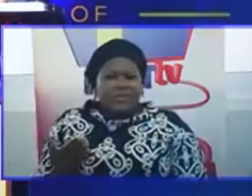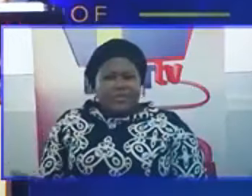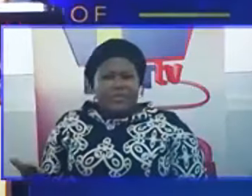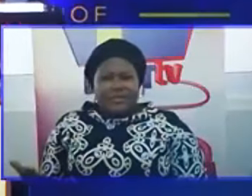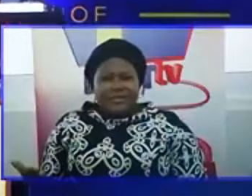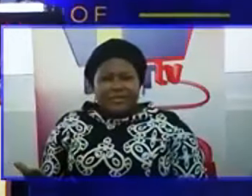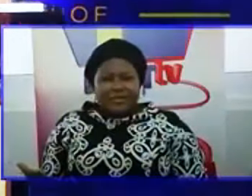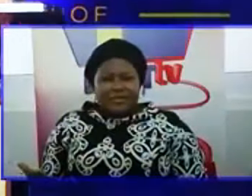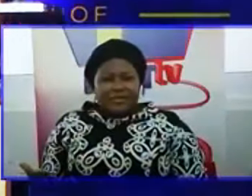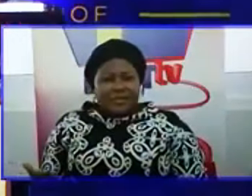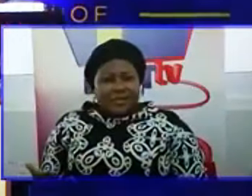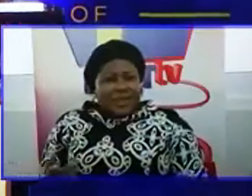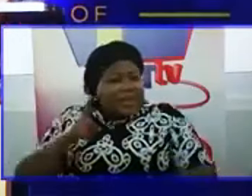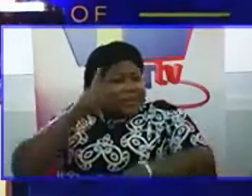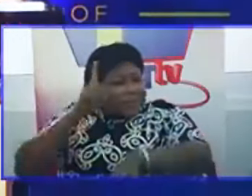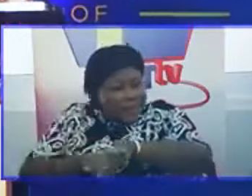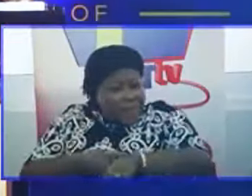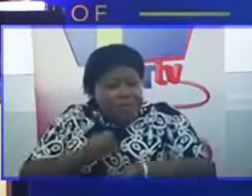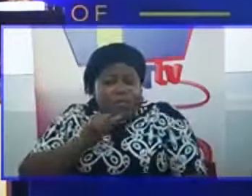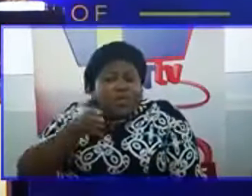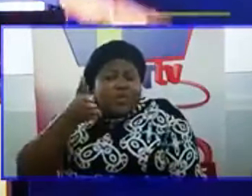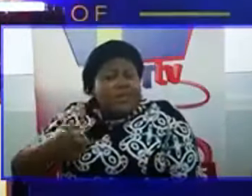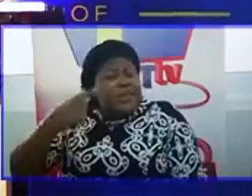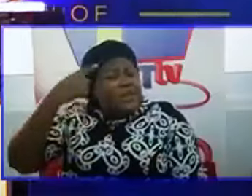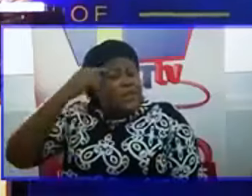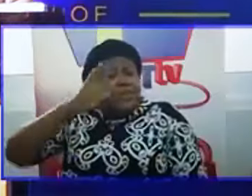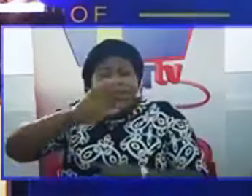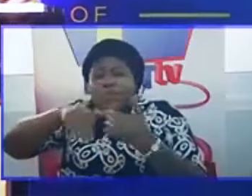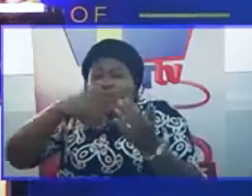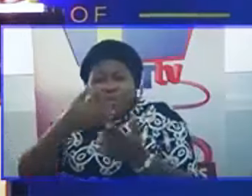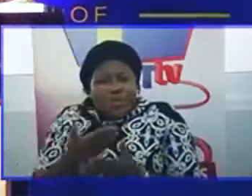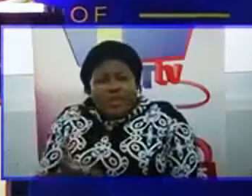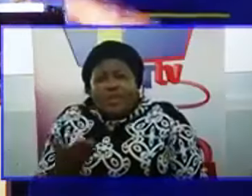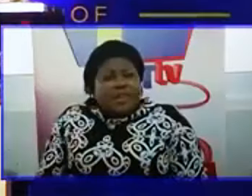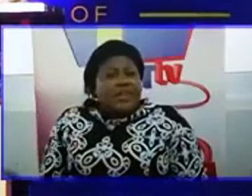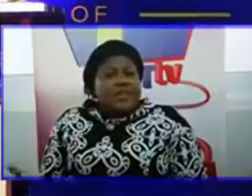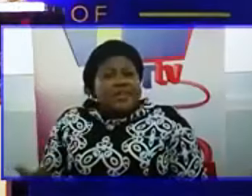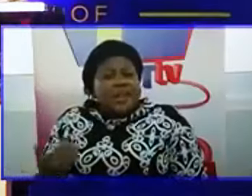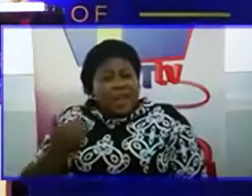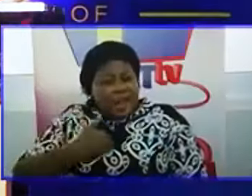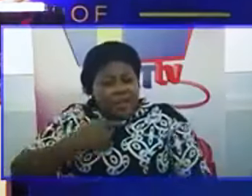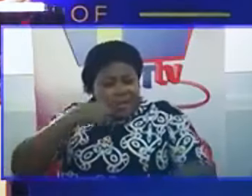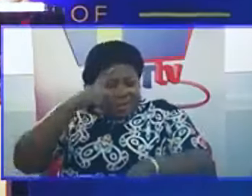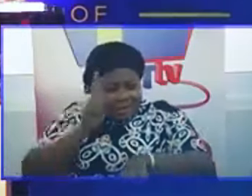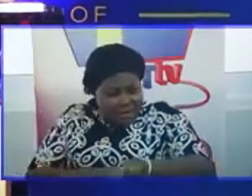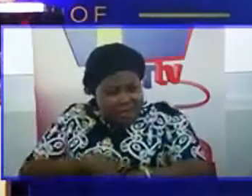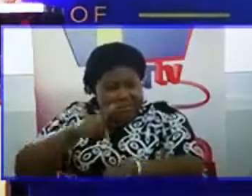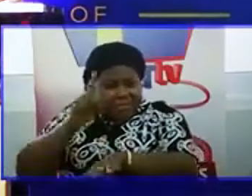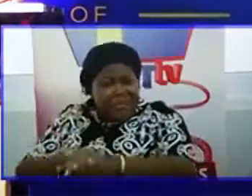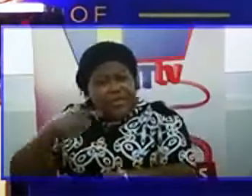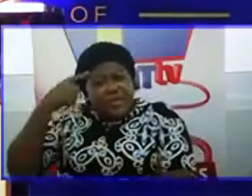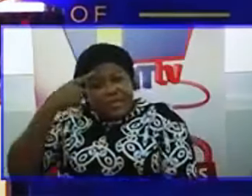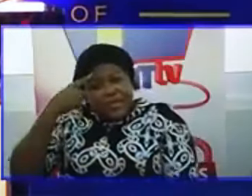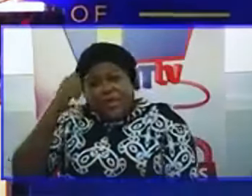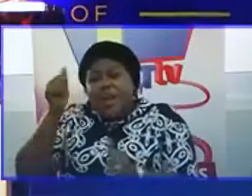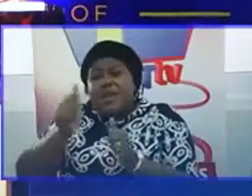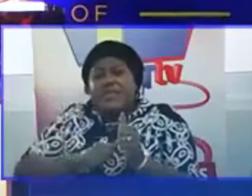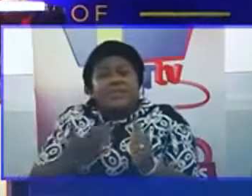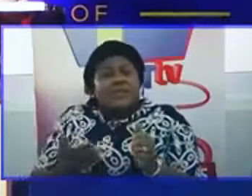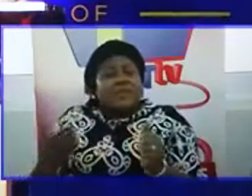Because there is not time for all things. There is time for everything. You can do some things, but not all